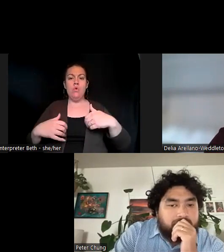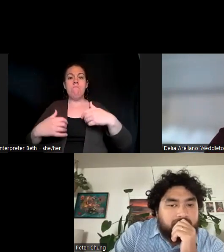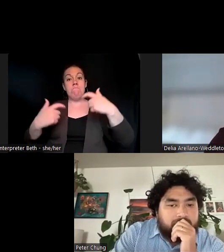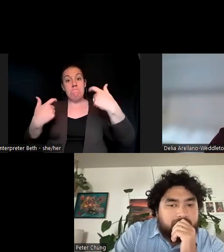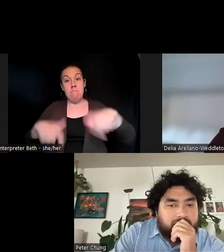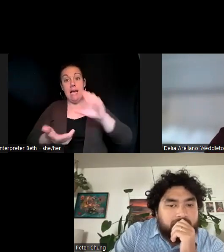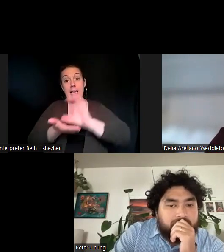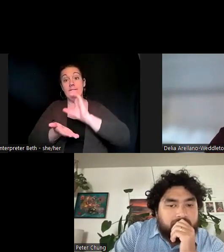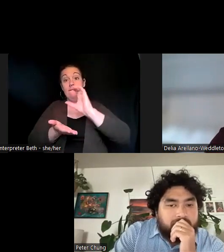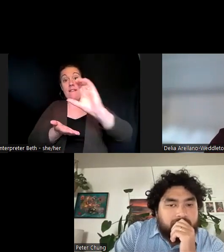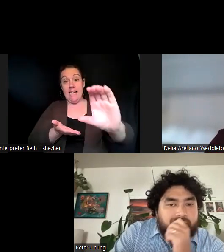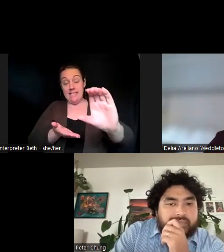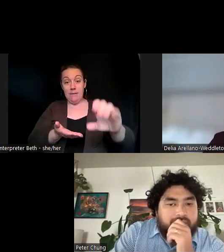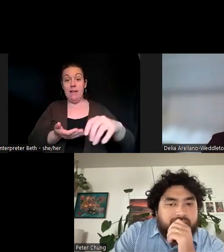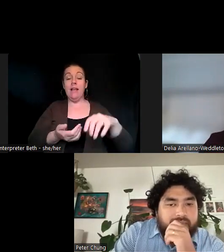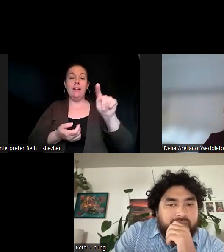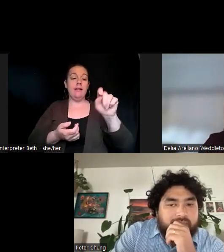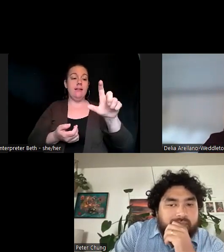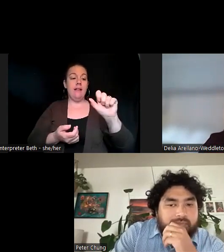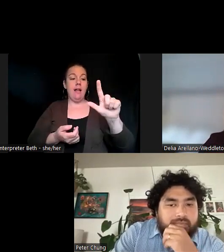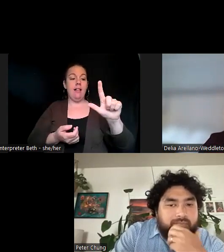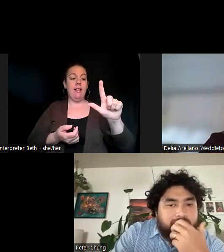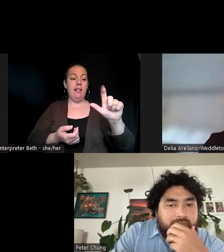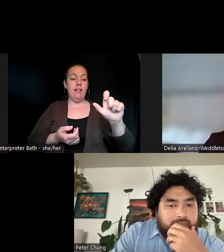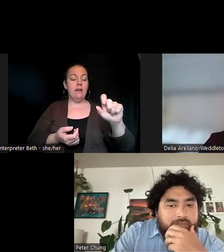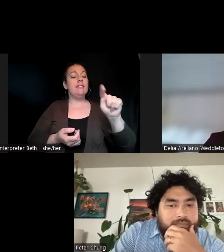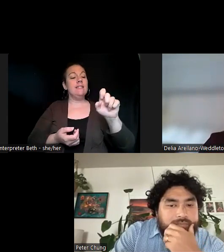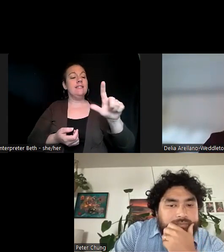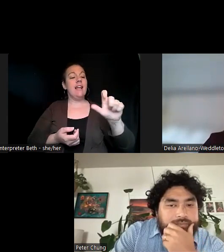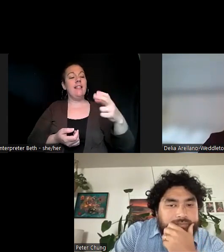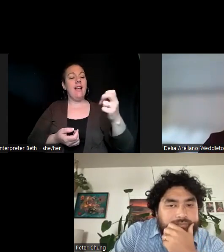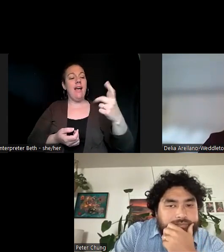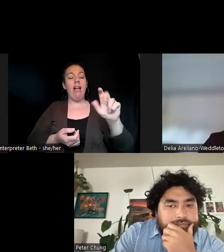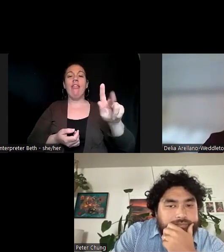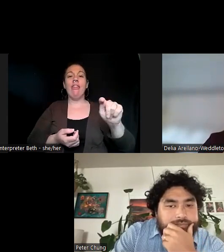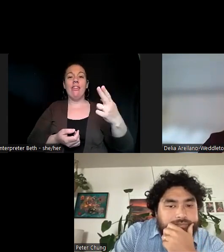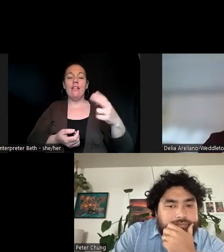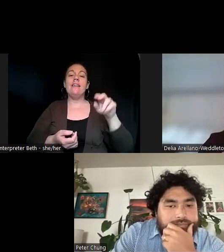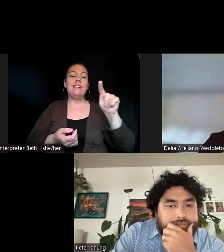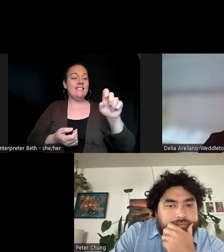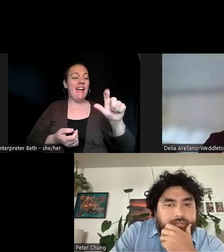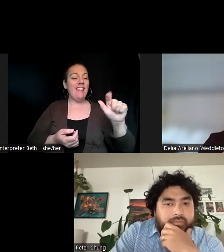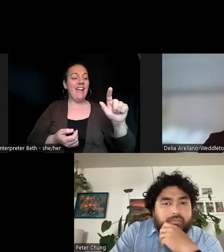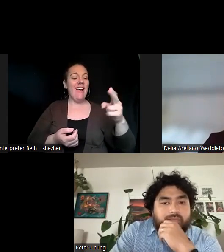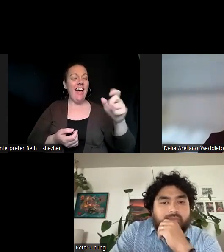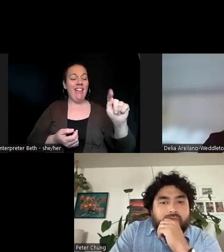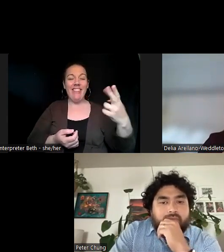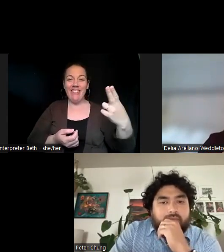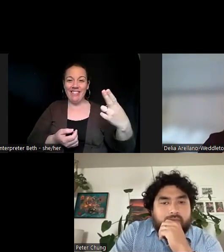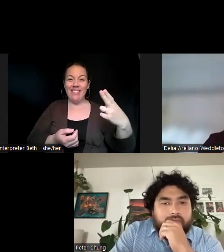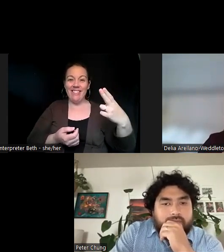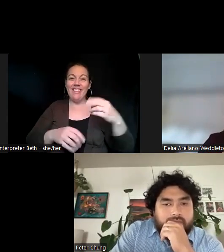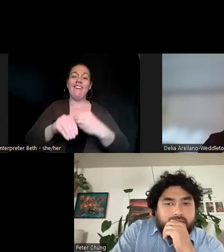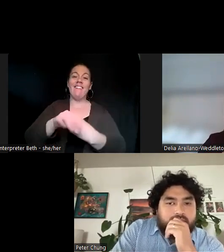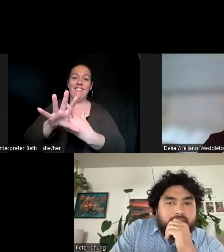was available for not just students, but staff as well, which has been really, really impactful and supports so many students.